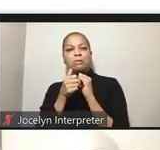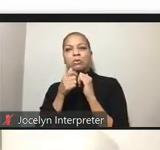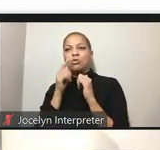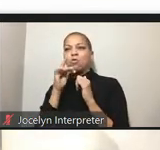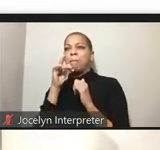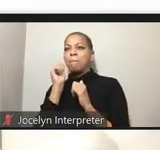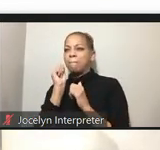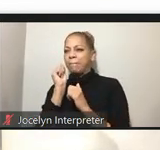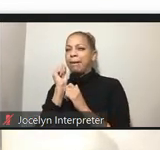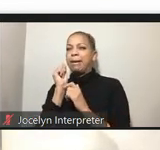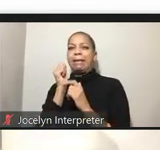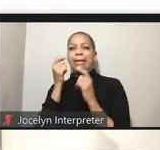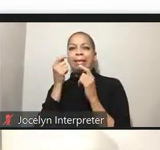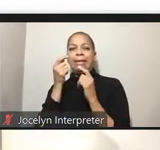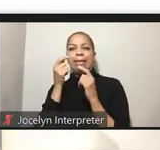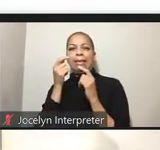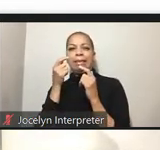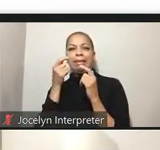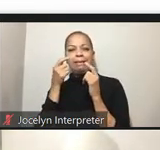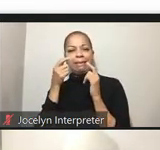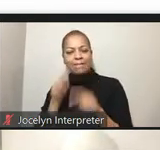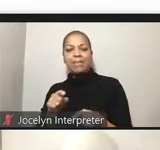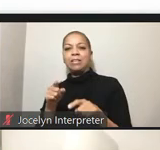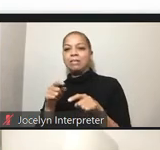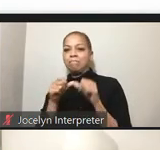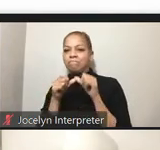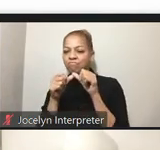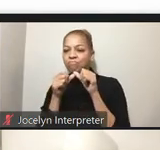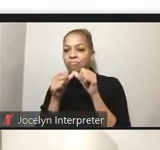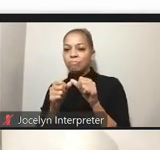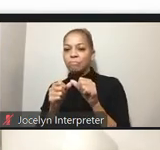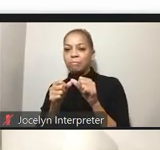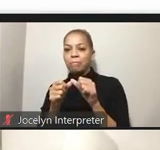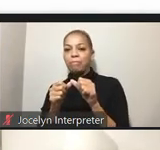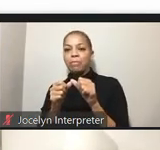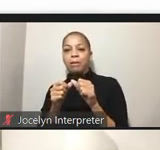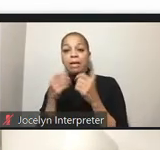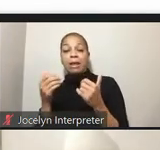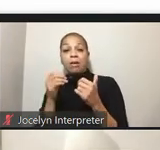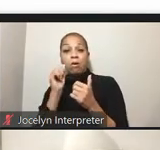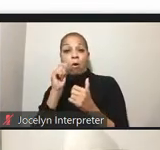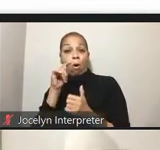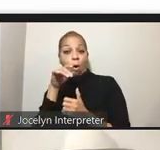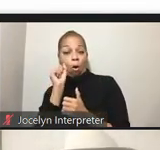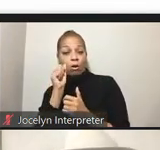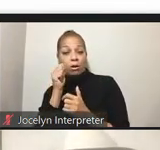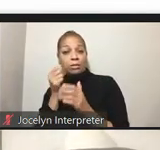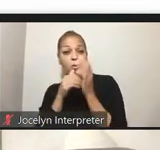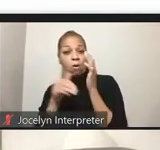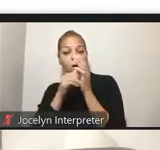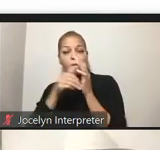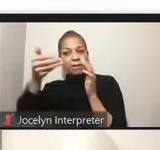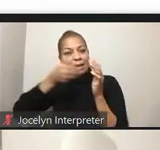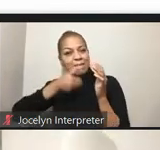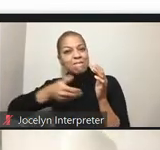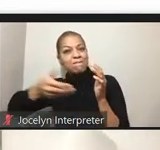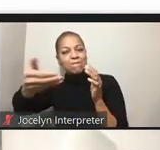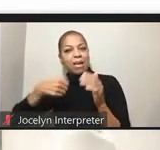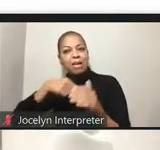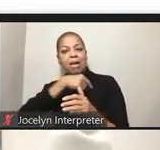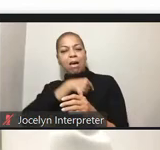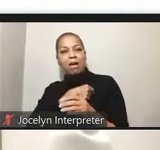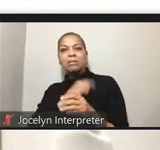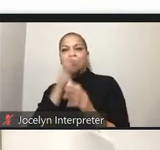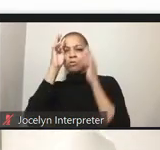events. By refashioning representations of cultural trauma, artists often invite us to create new